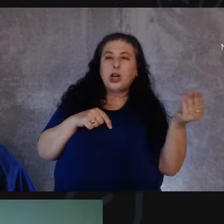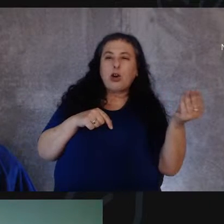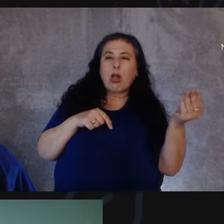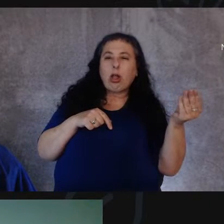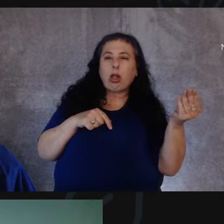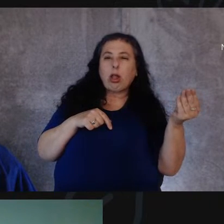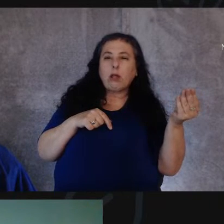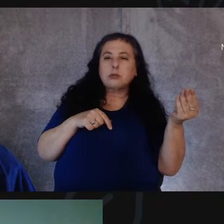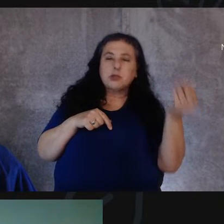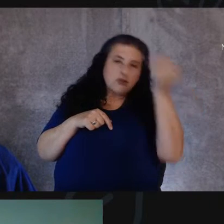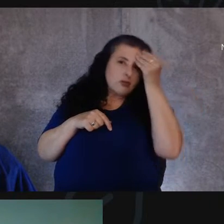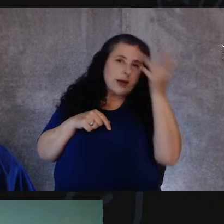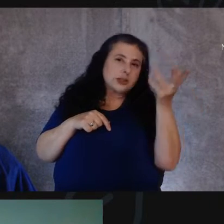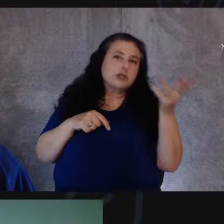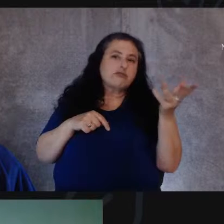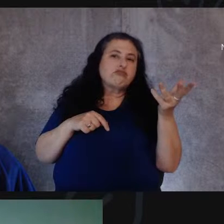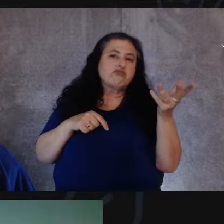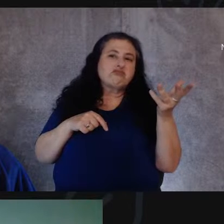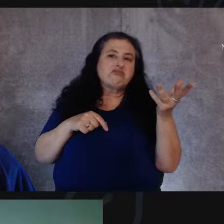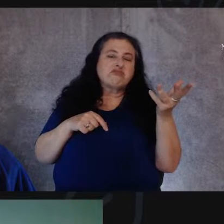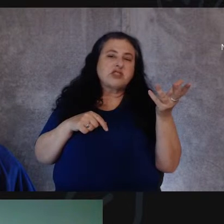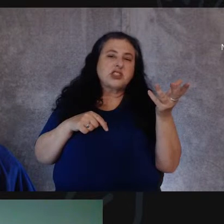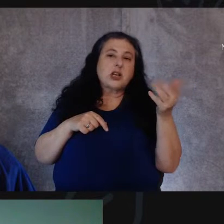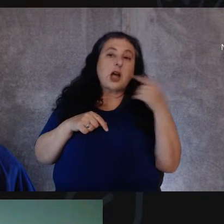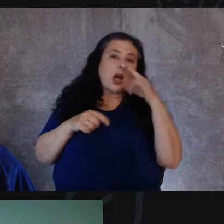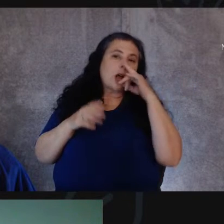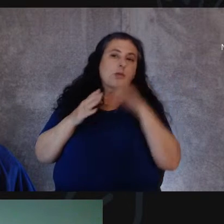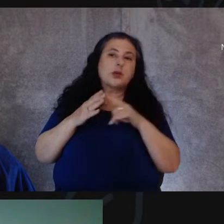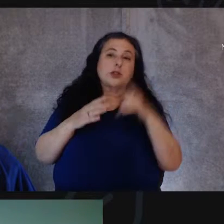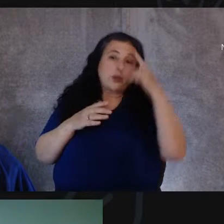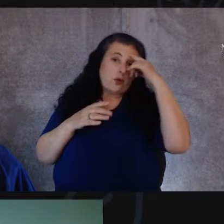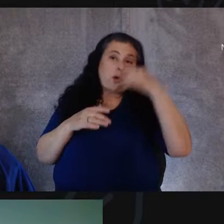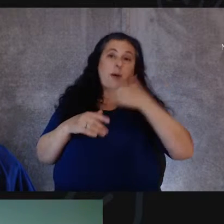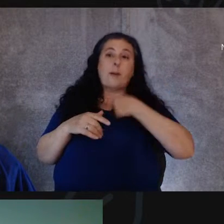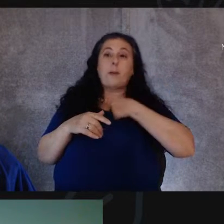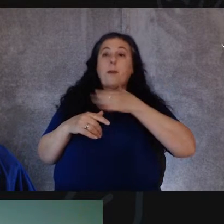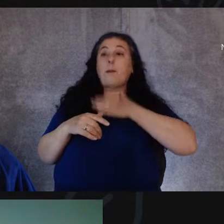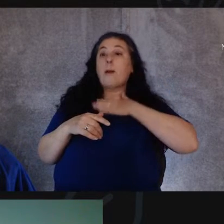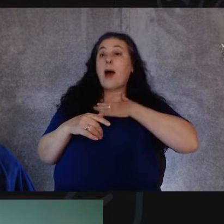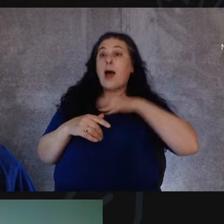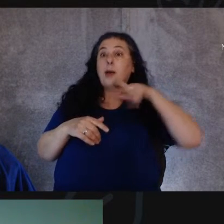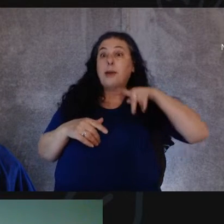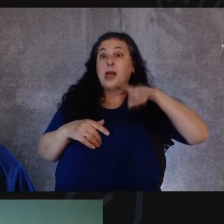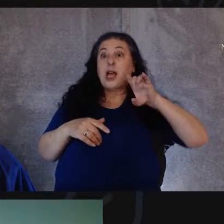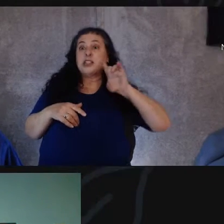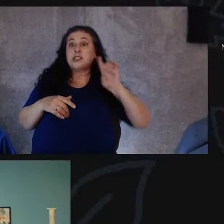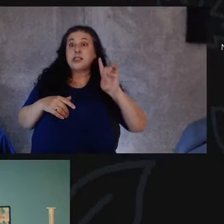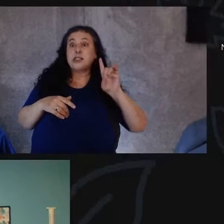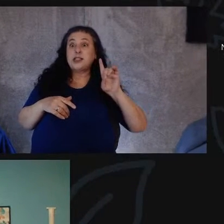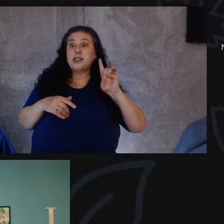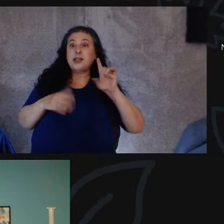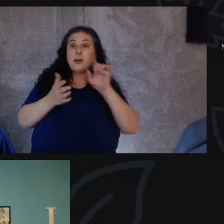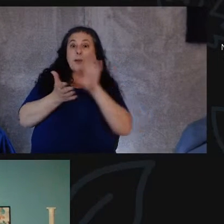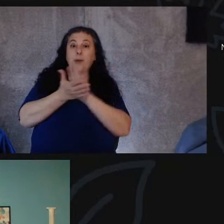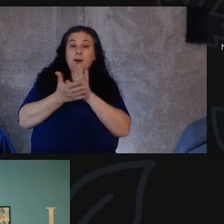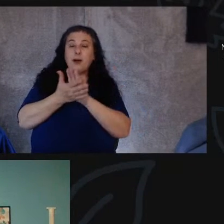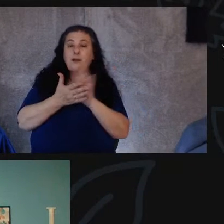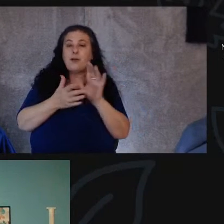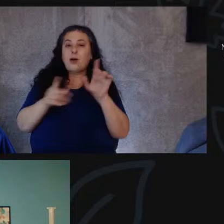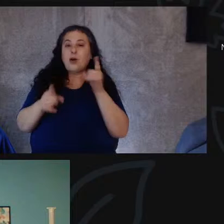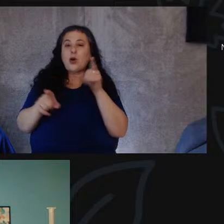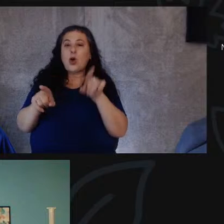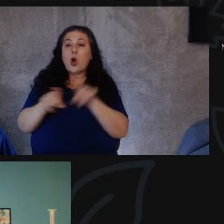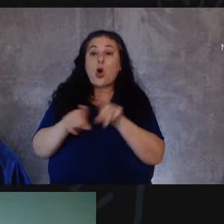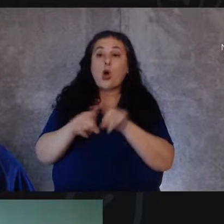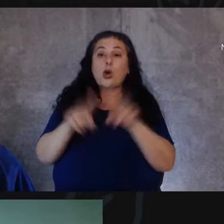that I researched for my PhD dissertation. And it was also the subject of